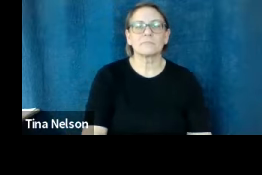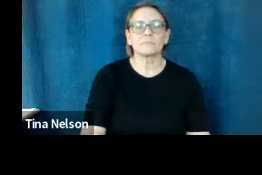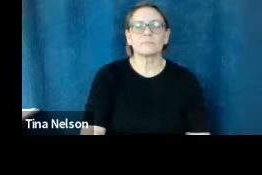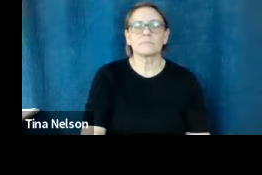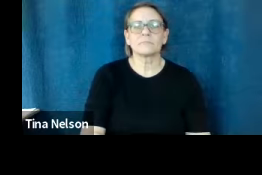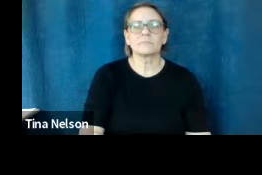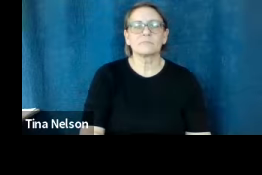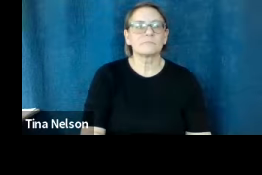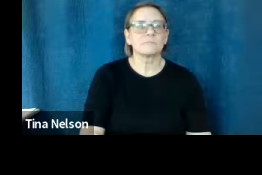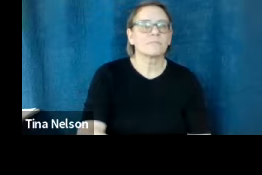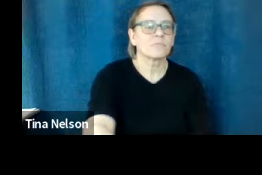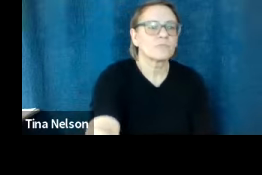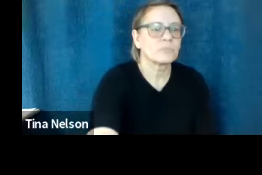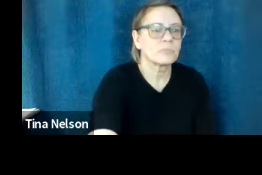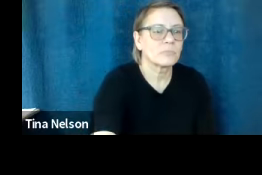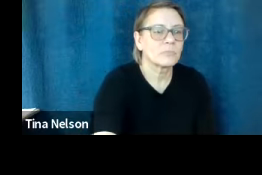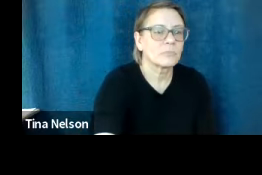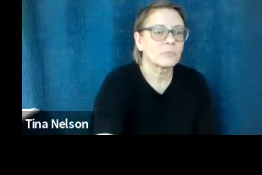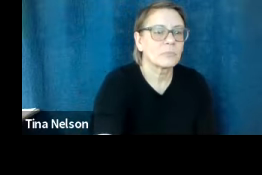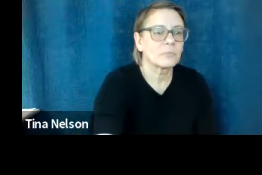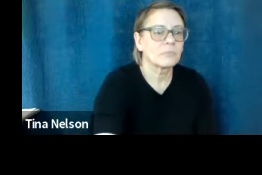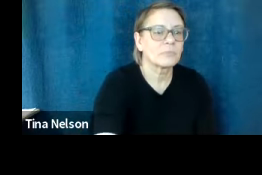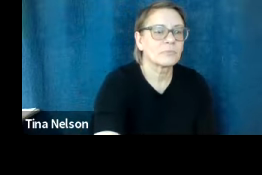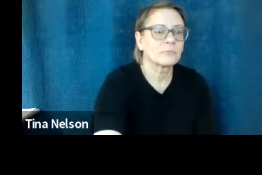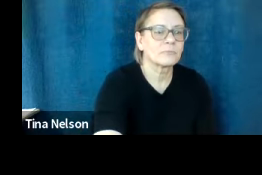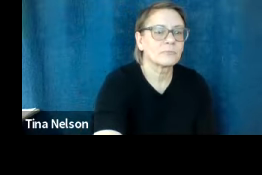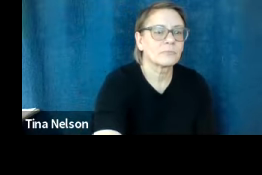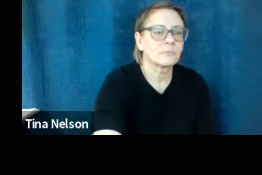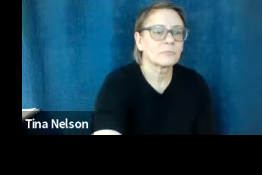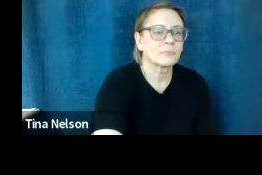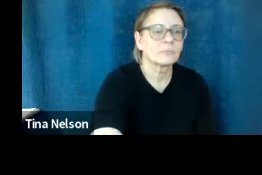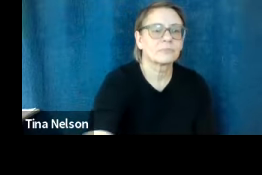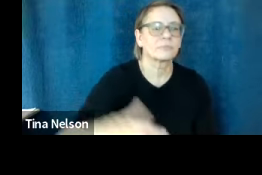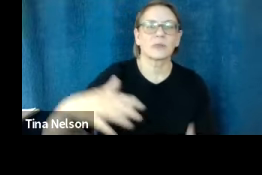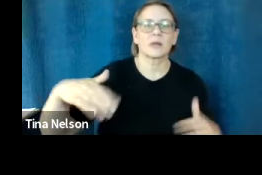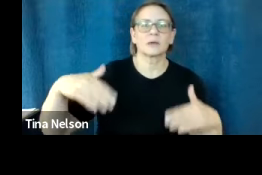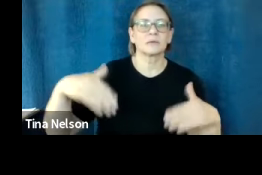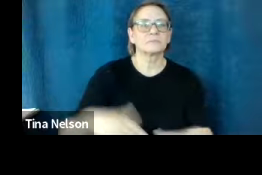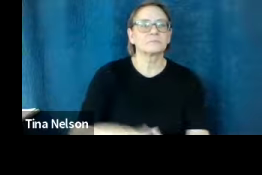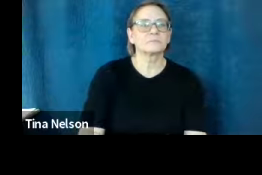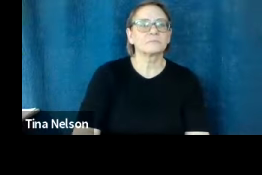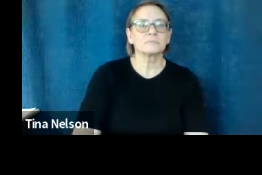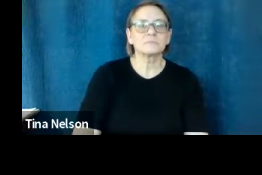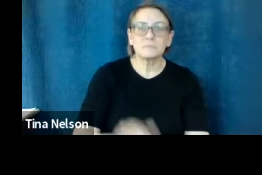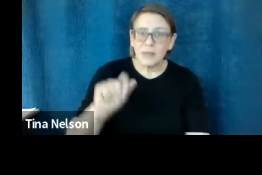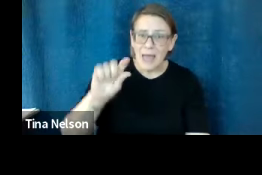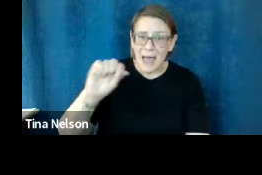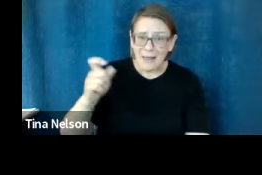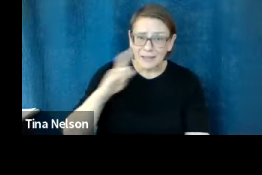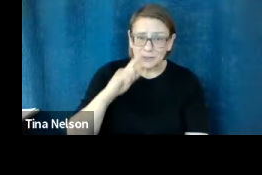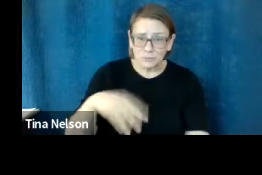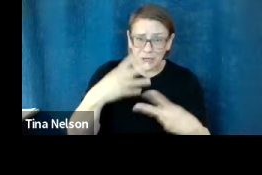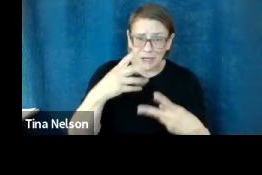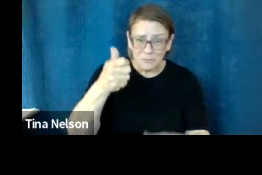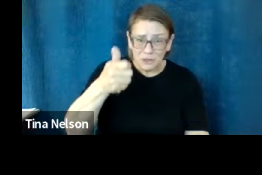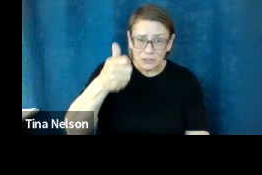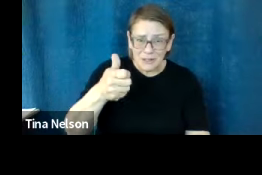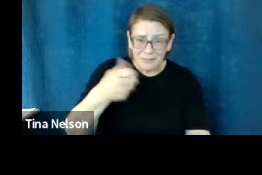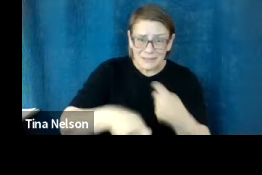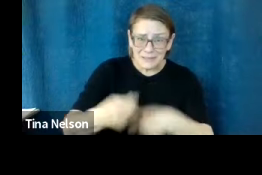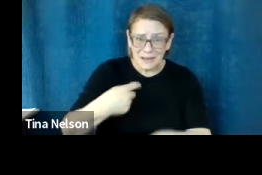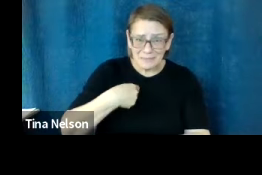folks able to see that yet? Not yet. Not yet. Alex, did you want to bring it up on your end? Sure.